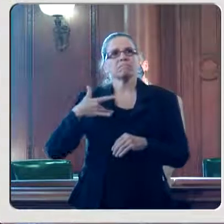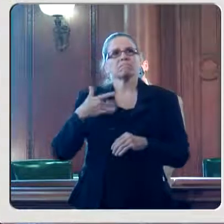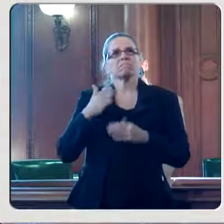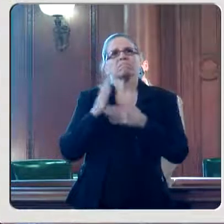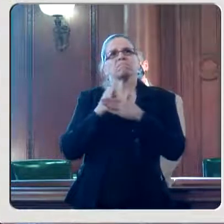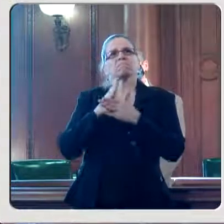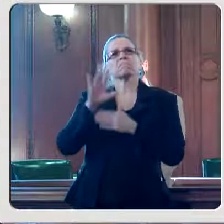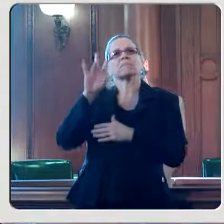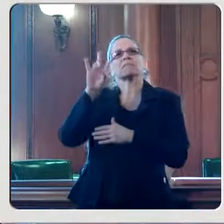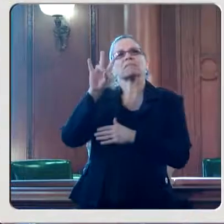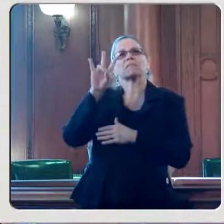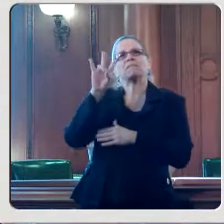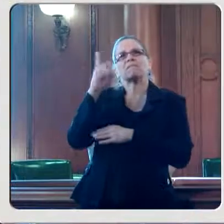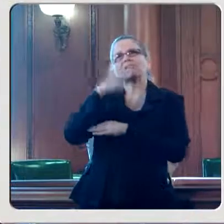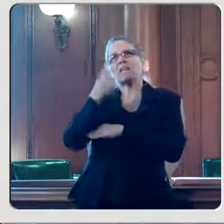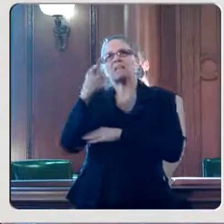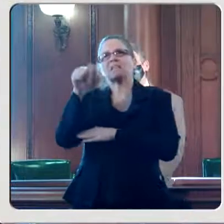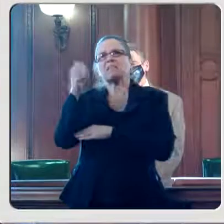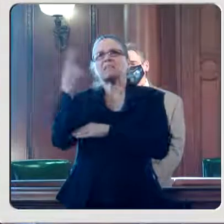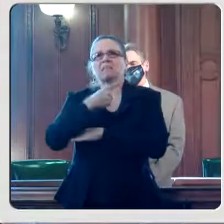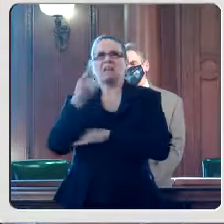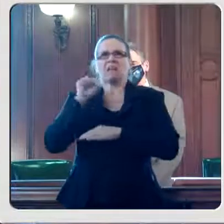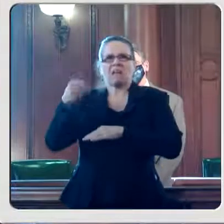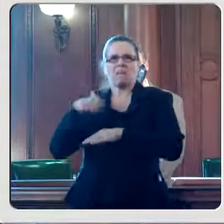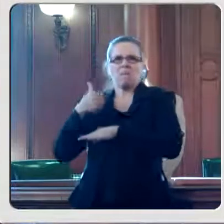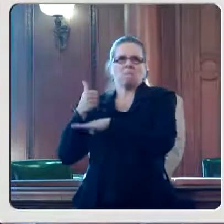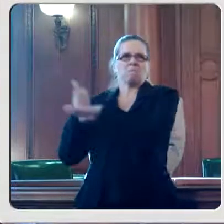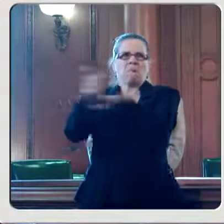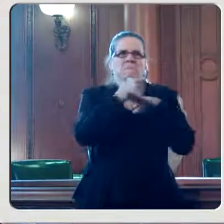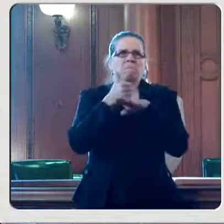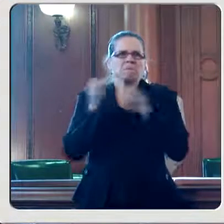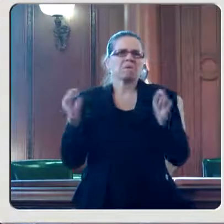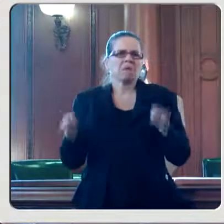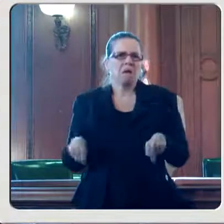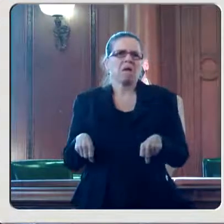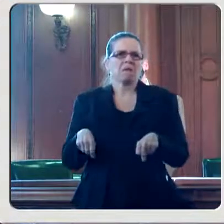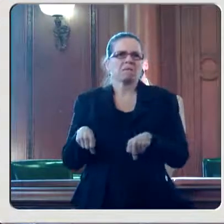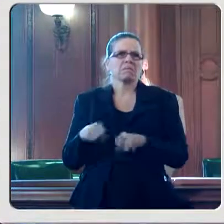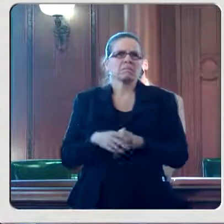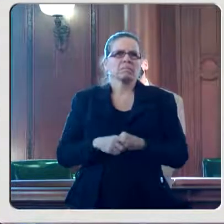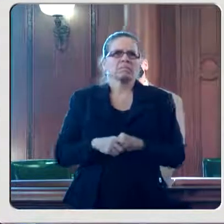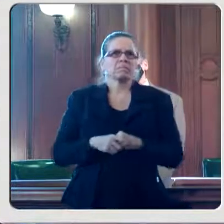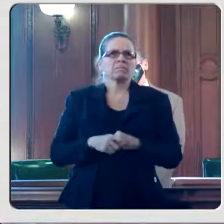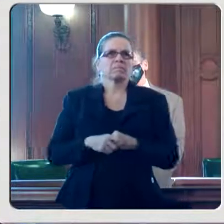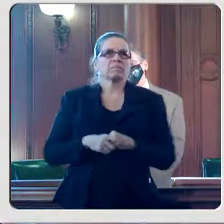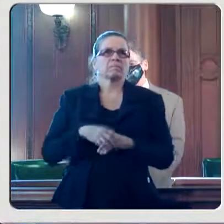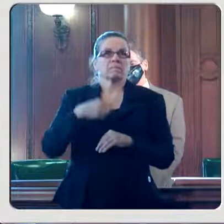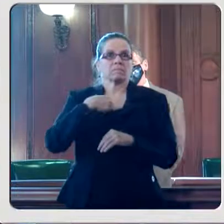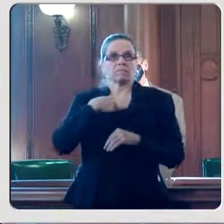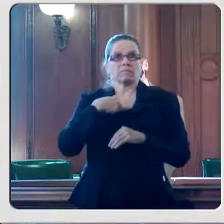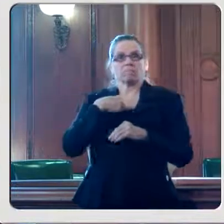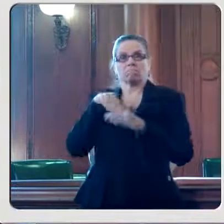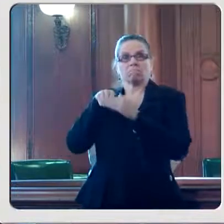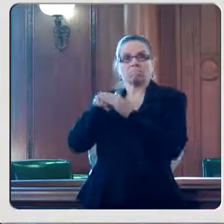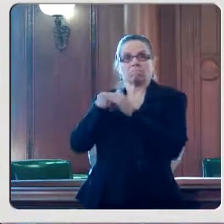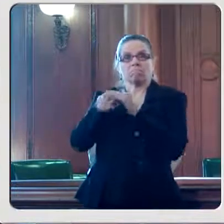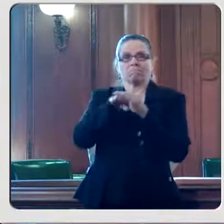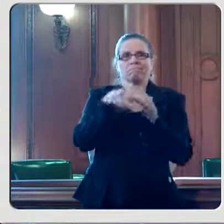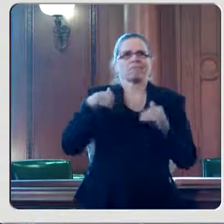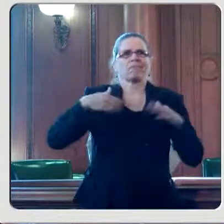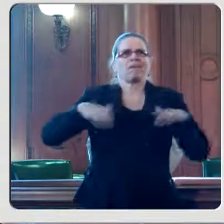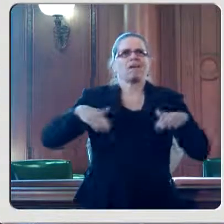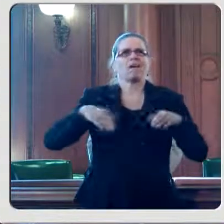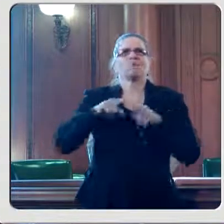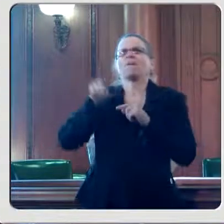I think that it would be the same. I should say I have not reviewed all of the sites. I'm comfortable because our facilities